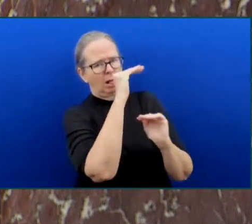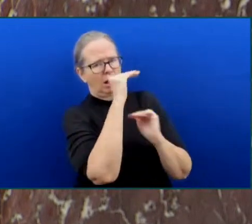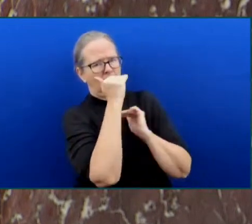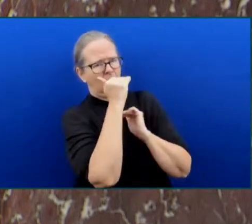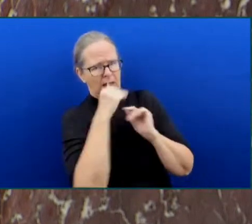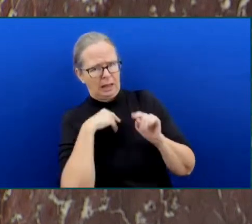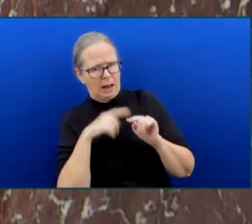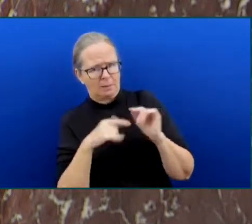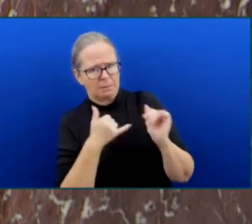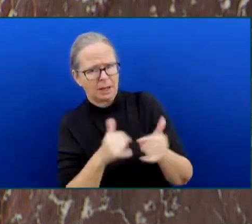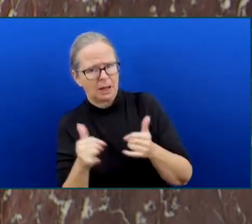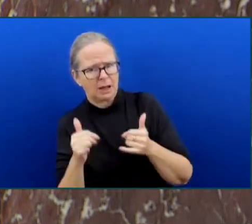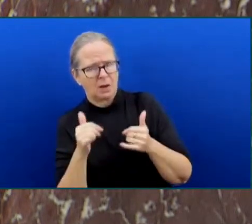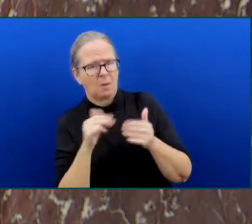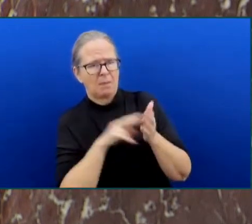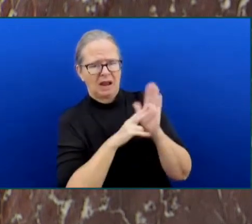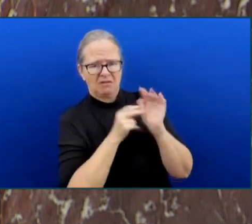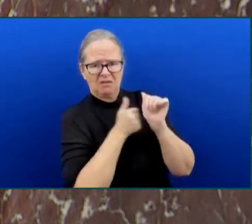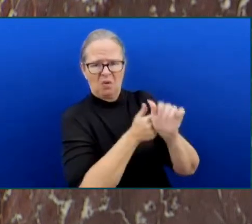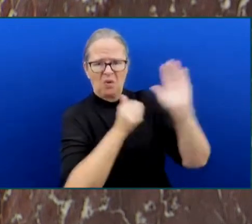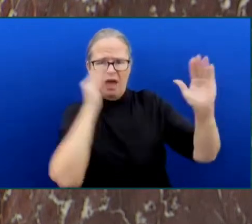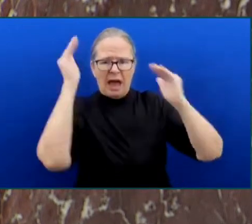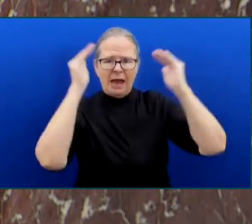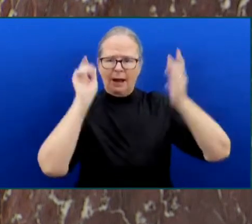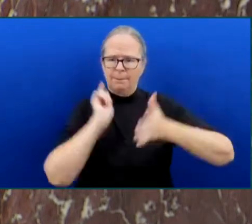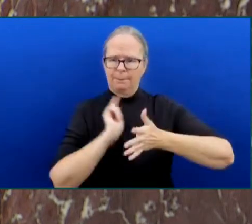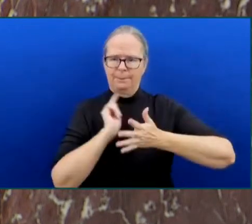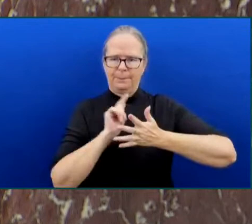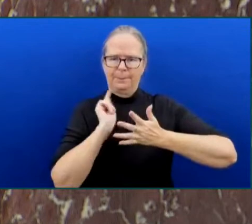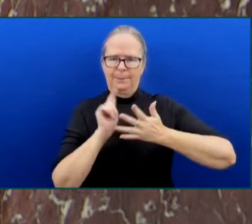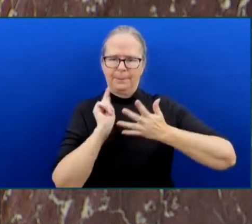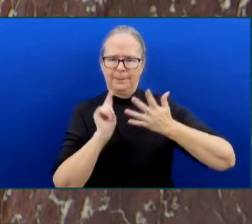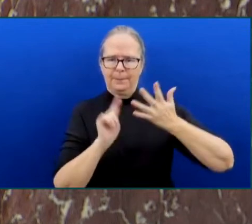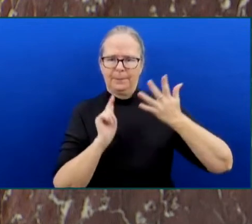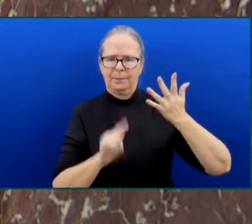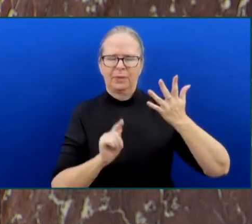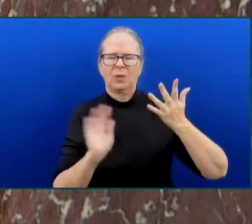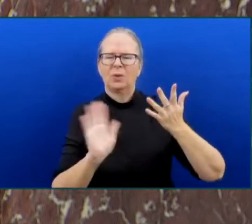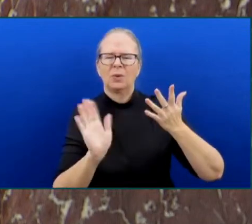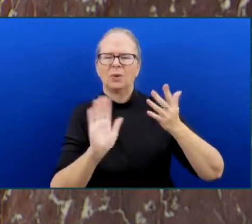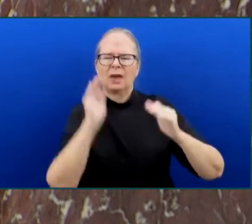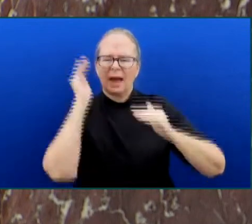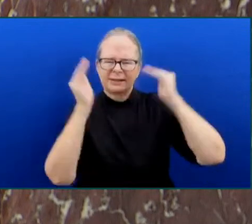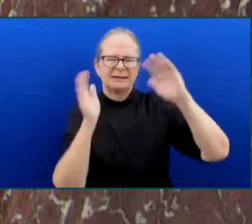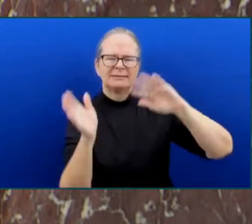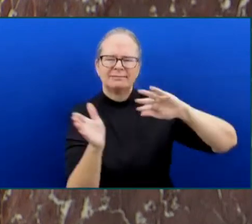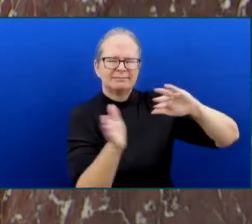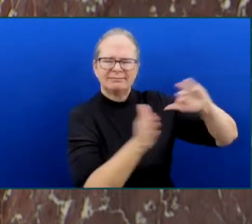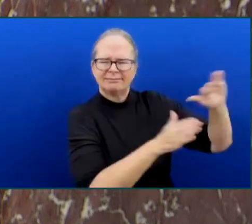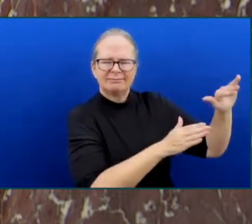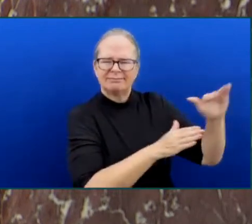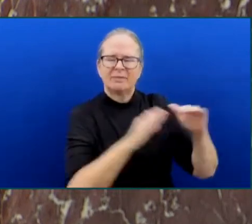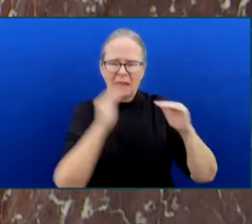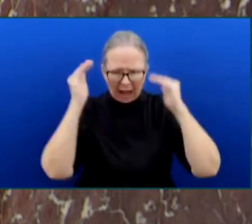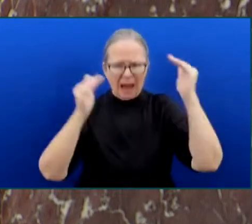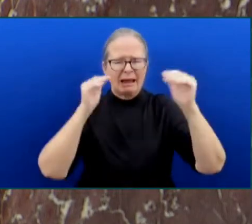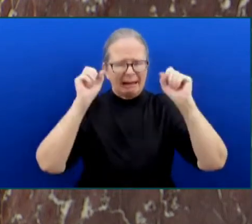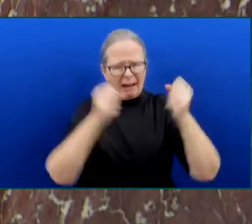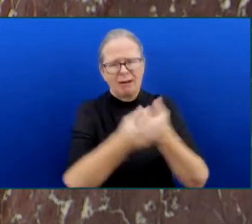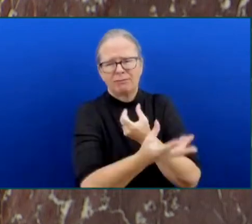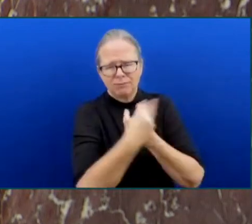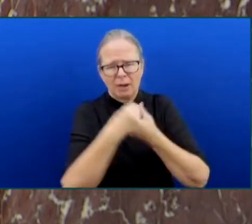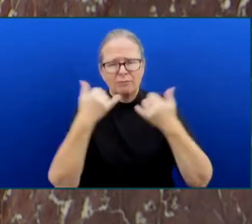take ourselves too seriously. There are a number of benefits to play for adults, including improved stress